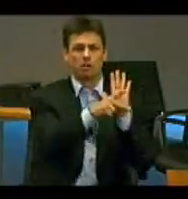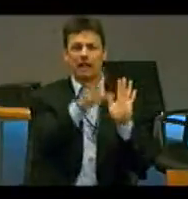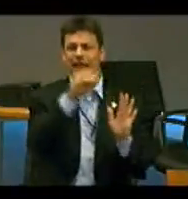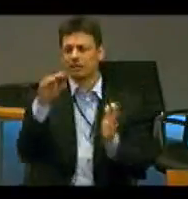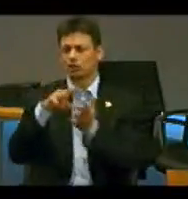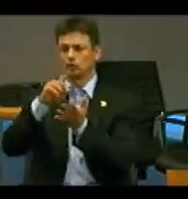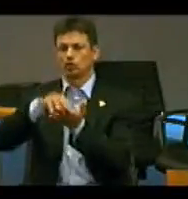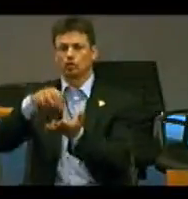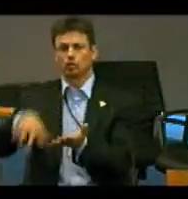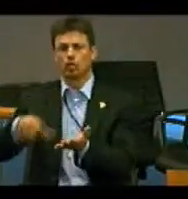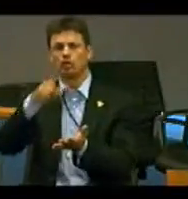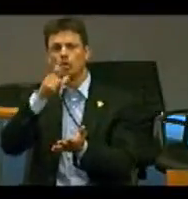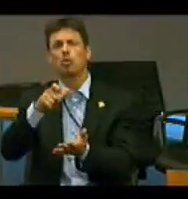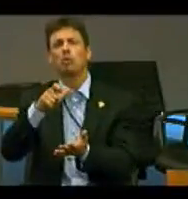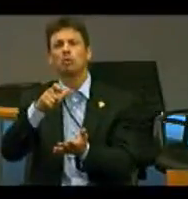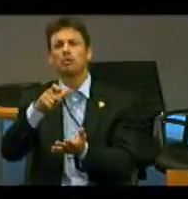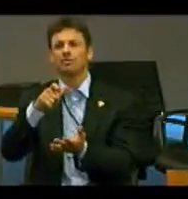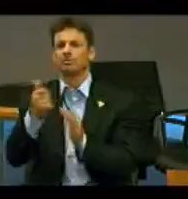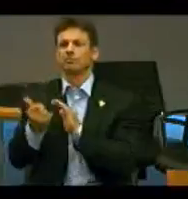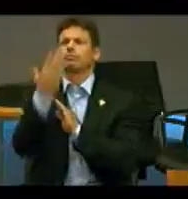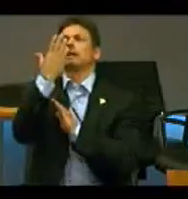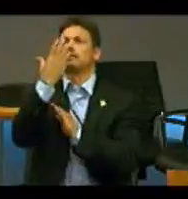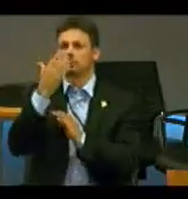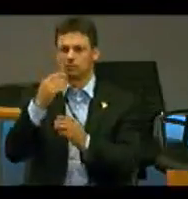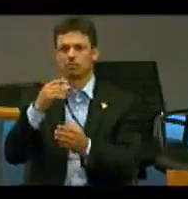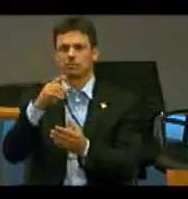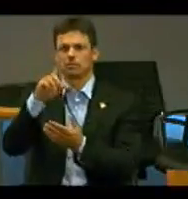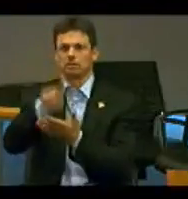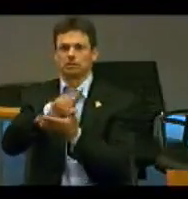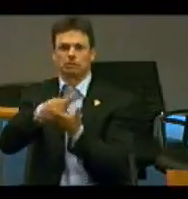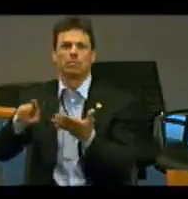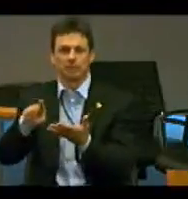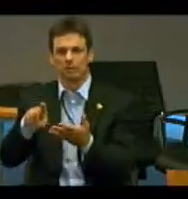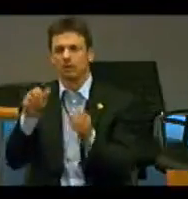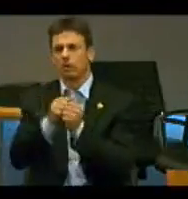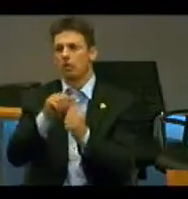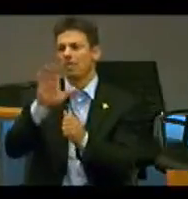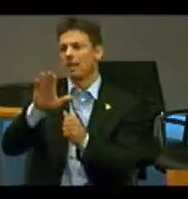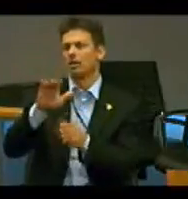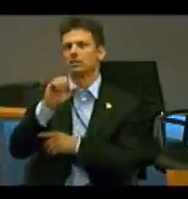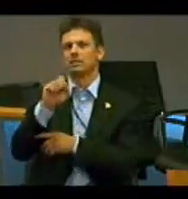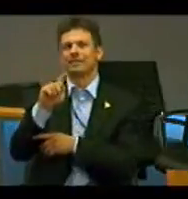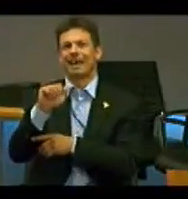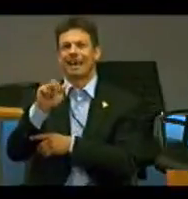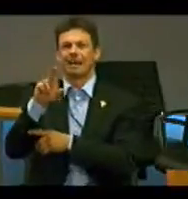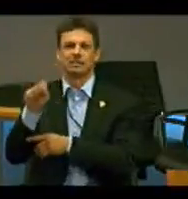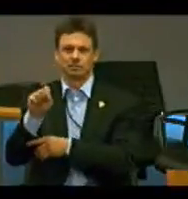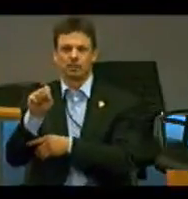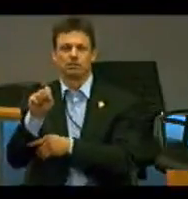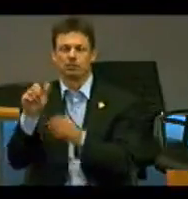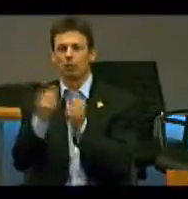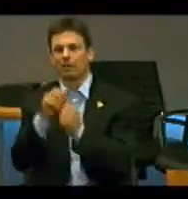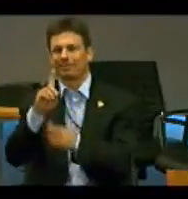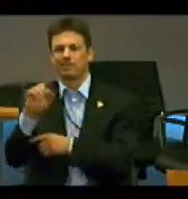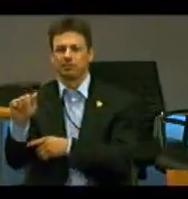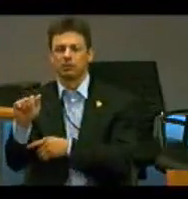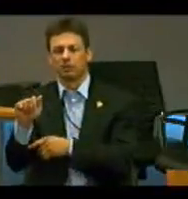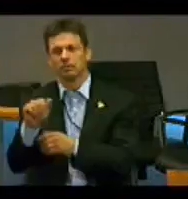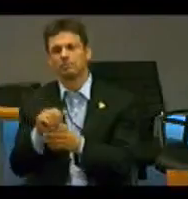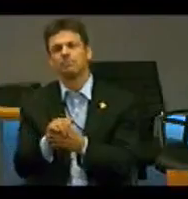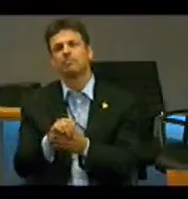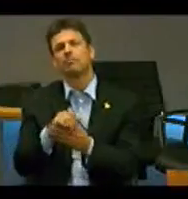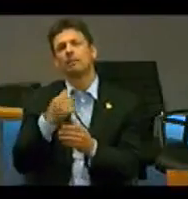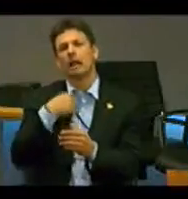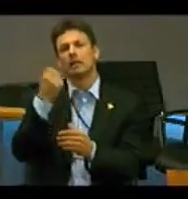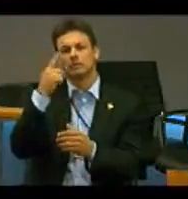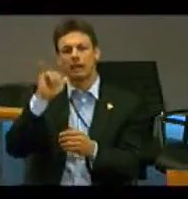experience discrimination due to their race, their disability status, and their status as students of color with a disability. I